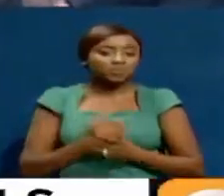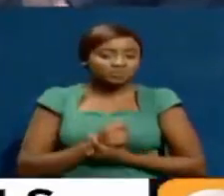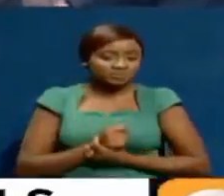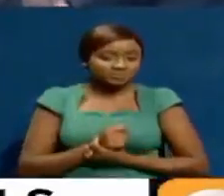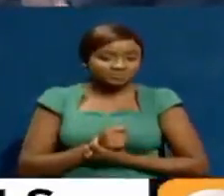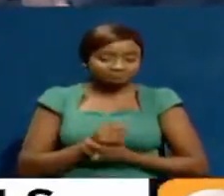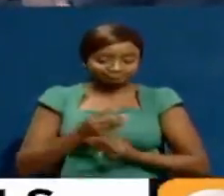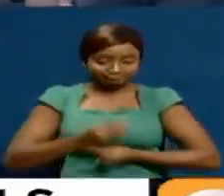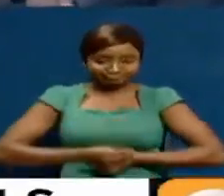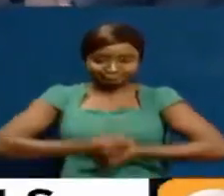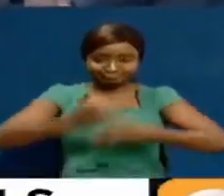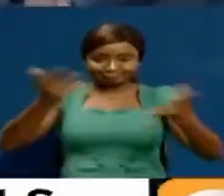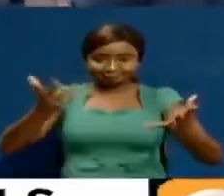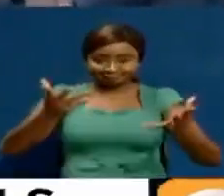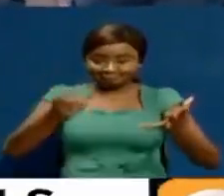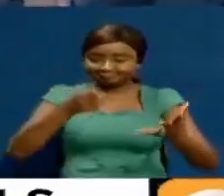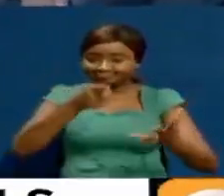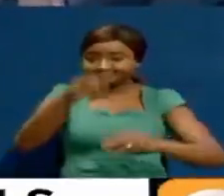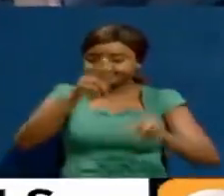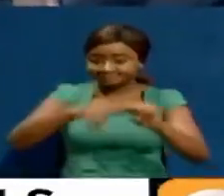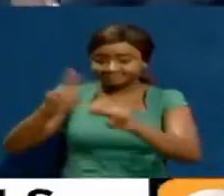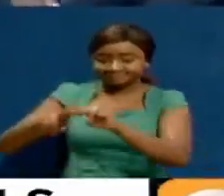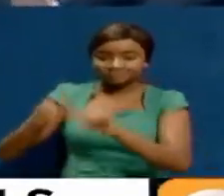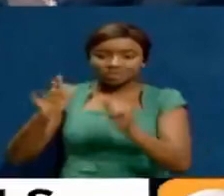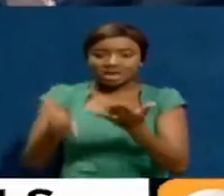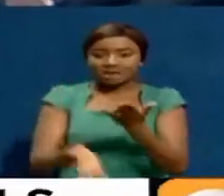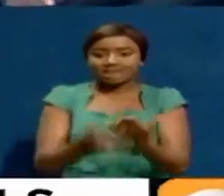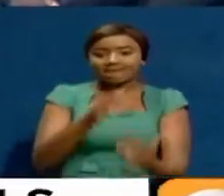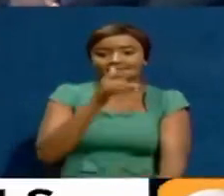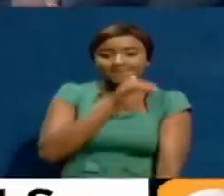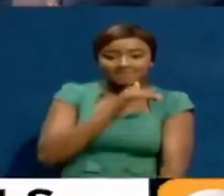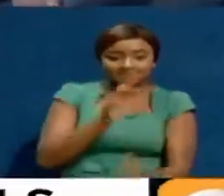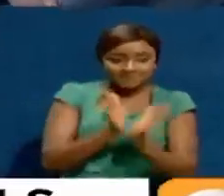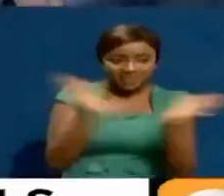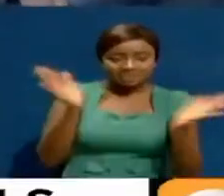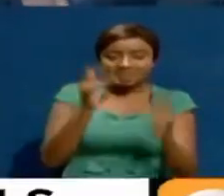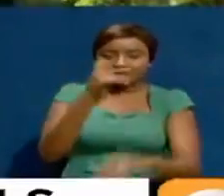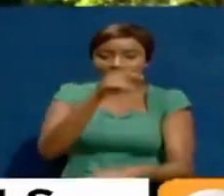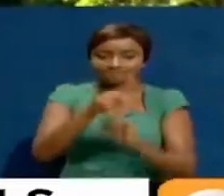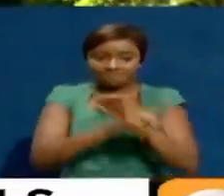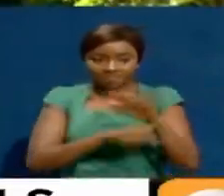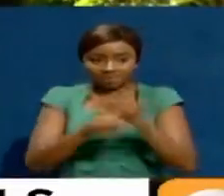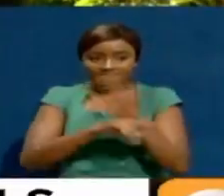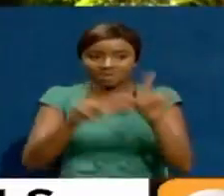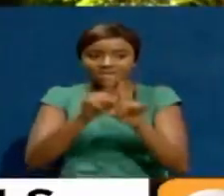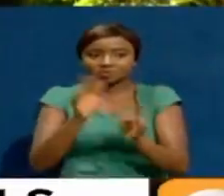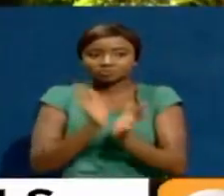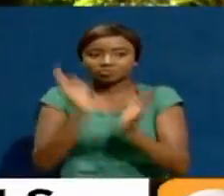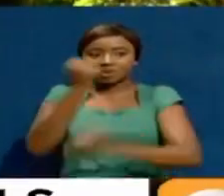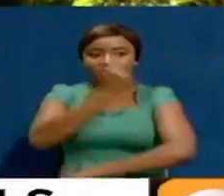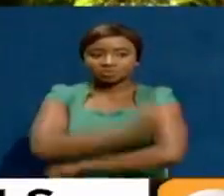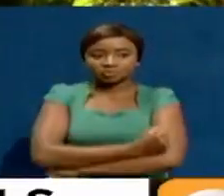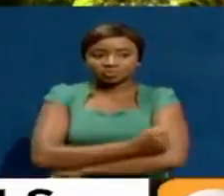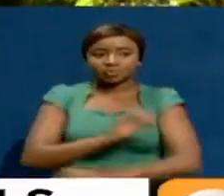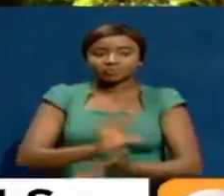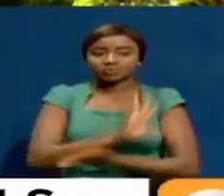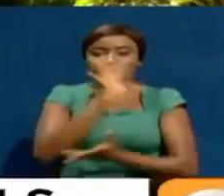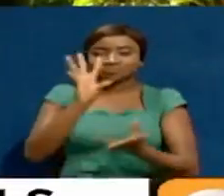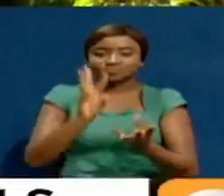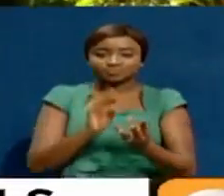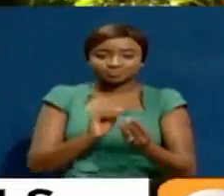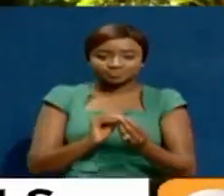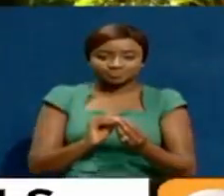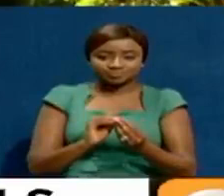said the rollout of the desks is expected to benefit public and primary schools, with a total of 625,000 desks